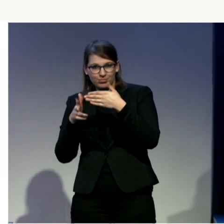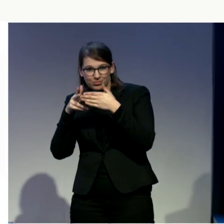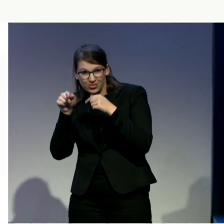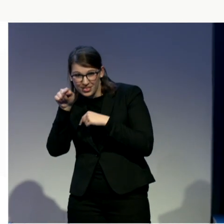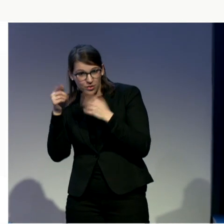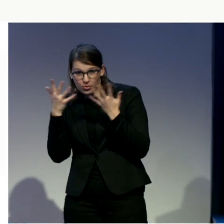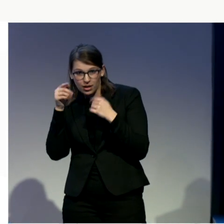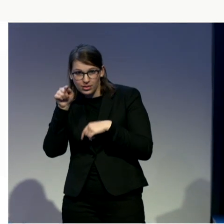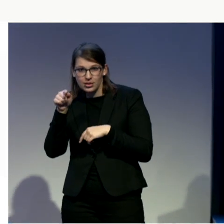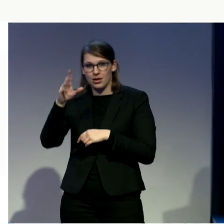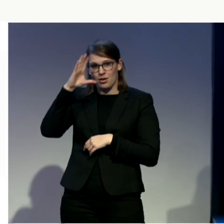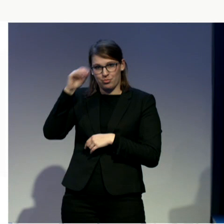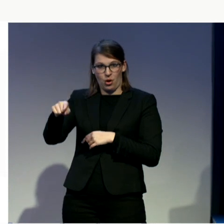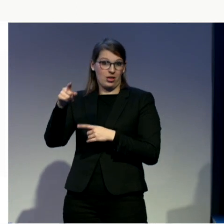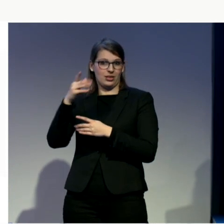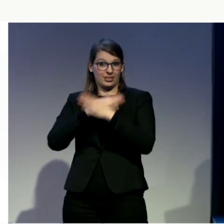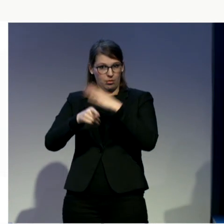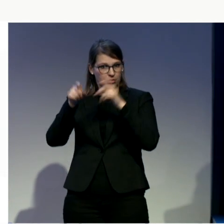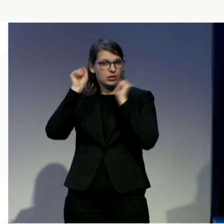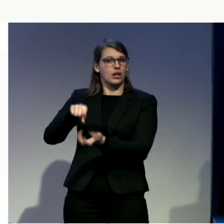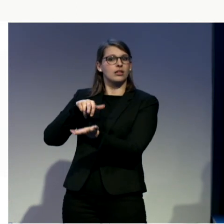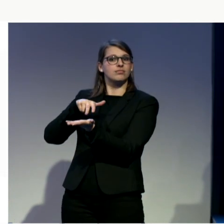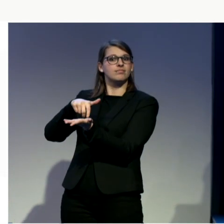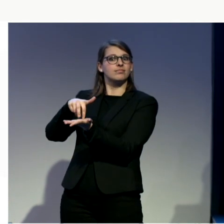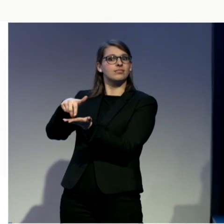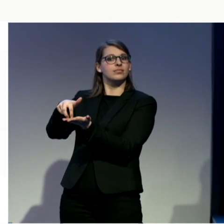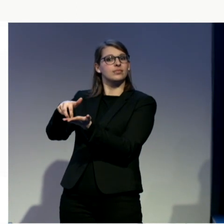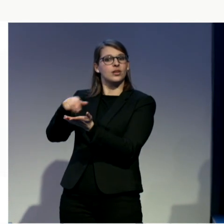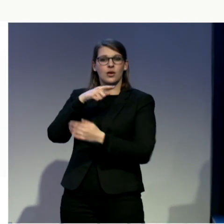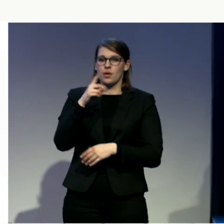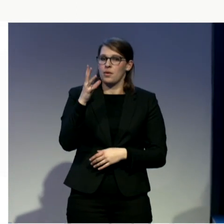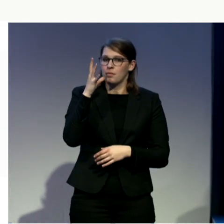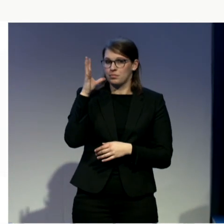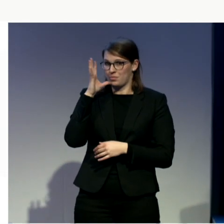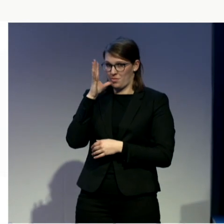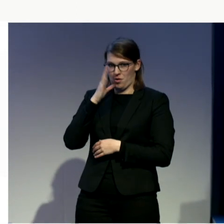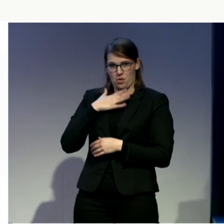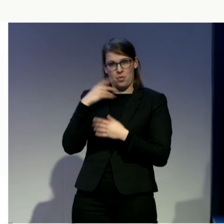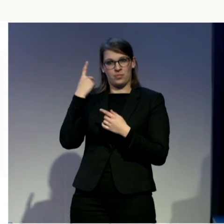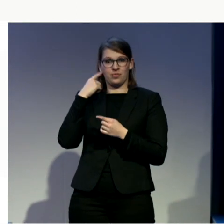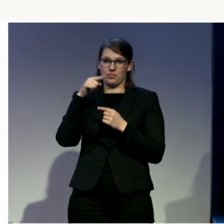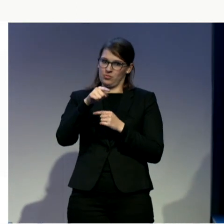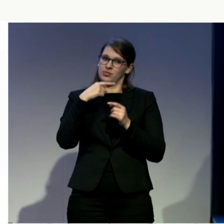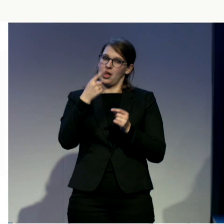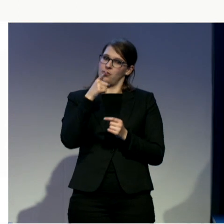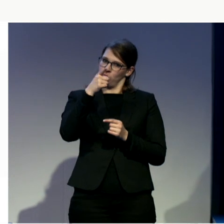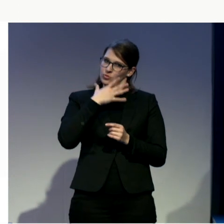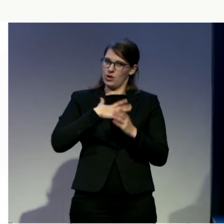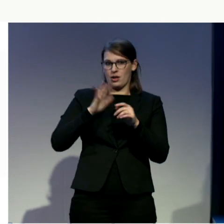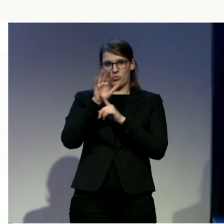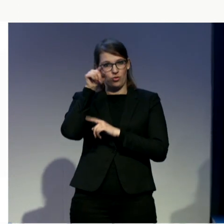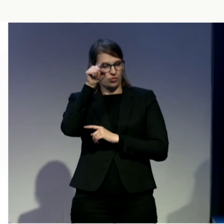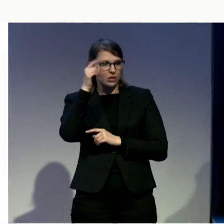But for the 7-year-old me that went into the cinema, I came out of the cinema feeling really,